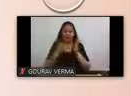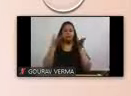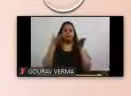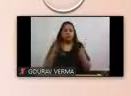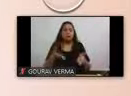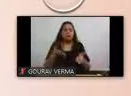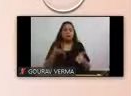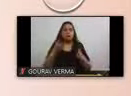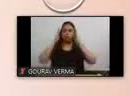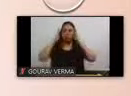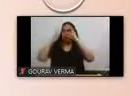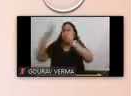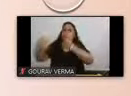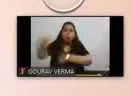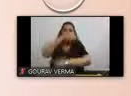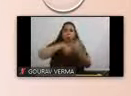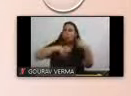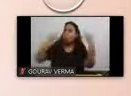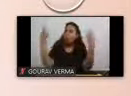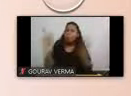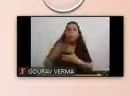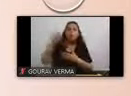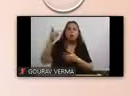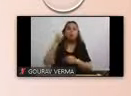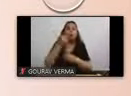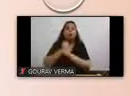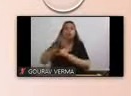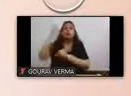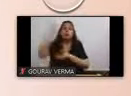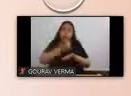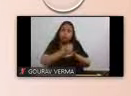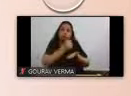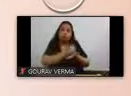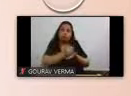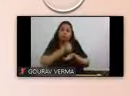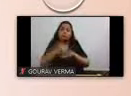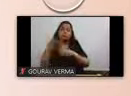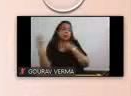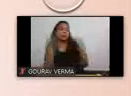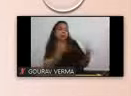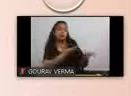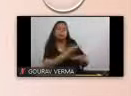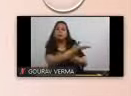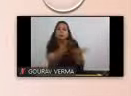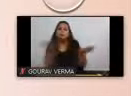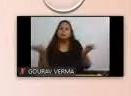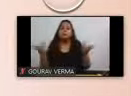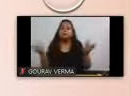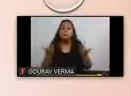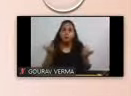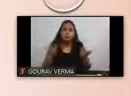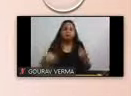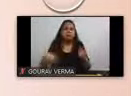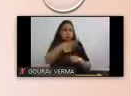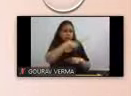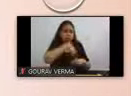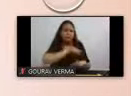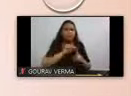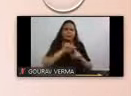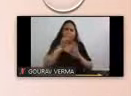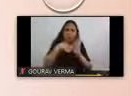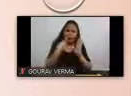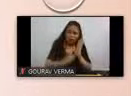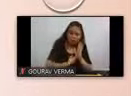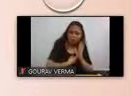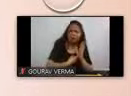to make all to help us, the professionals, the policy makers, the advocates of this cause,